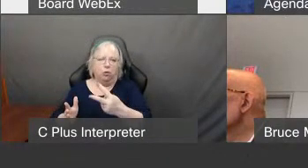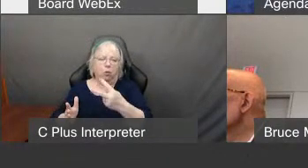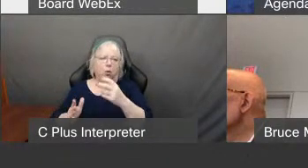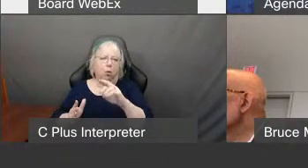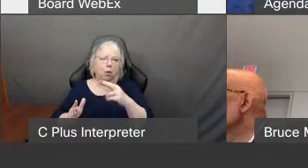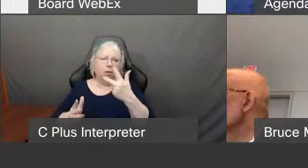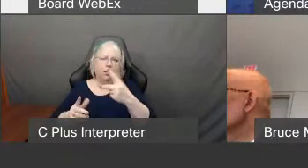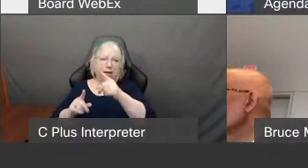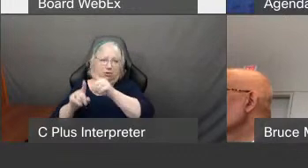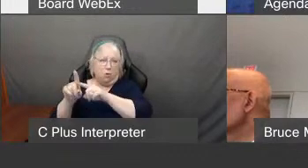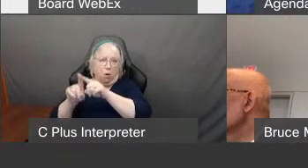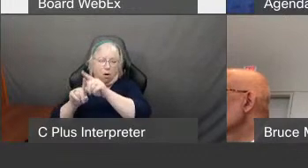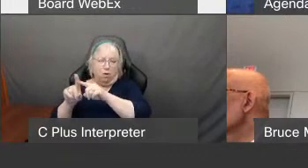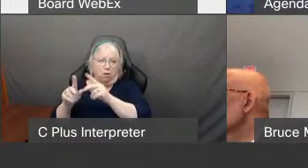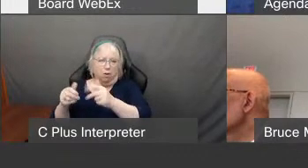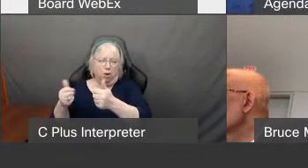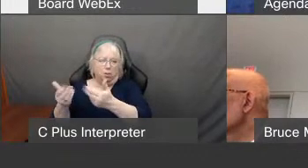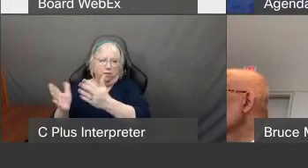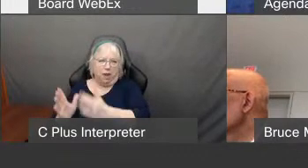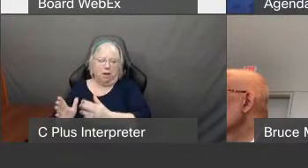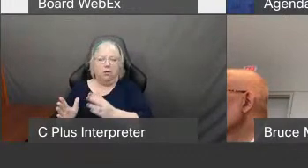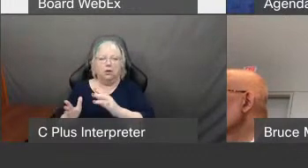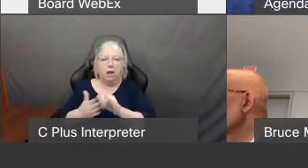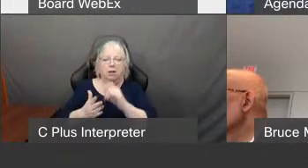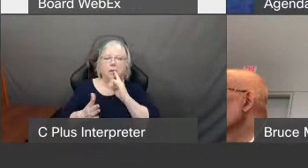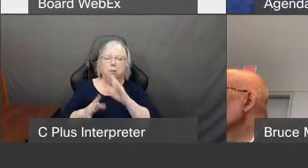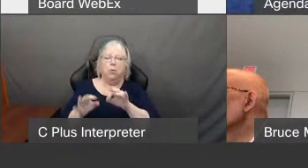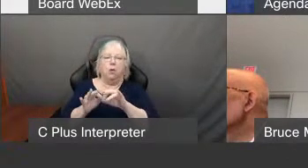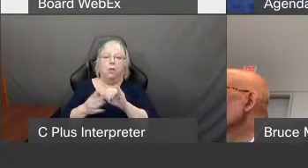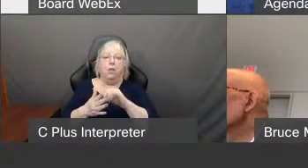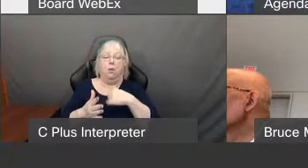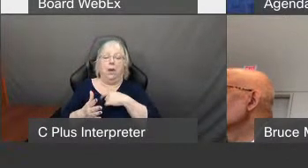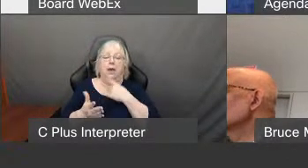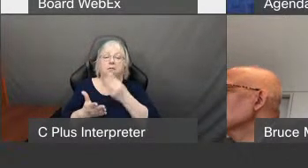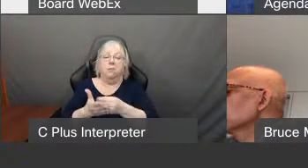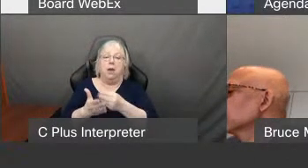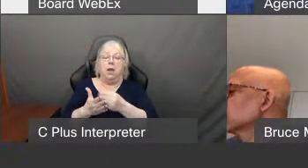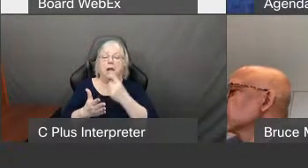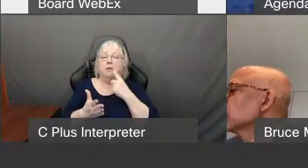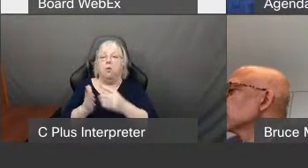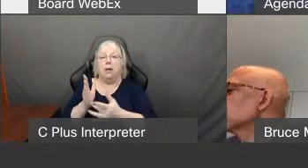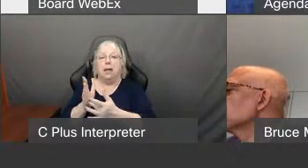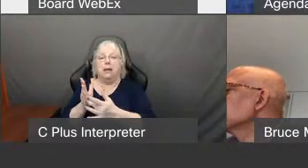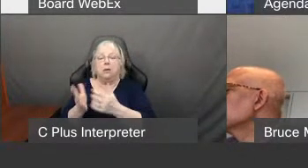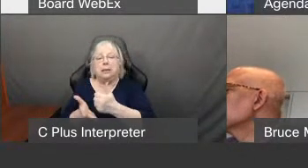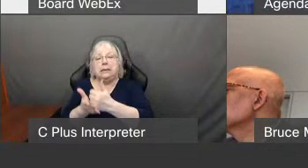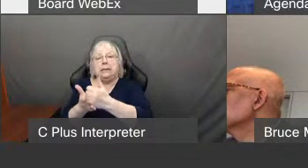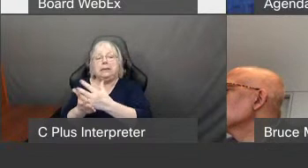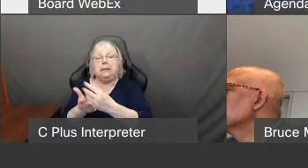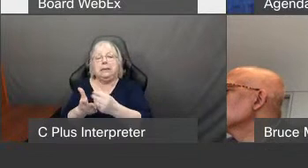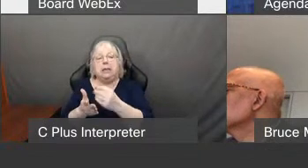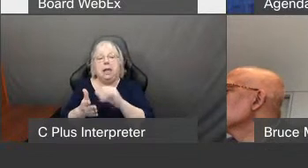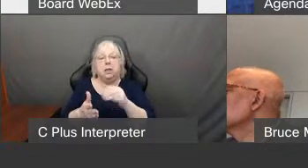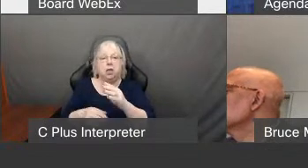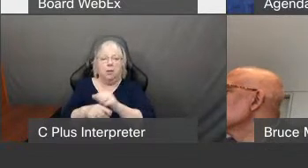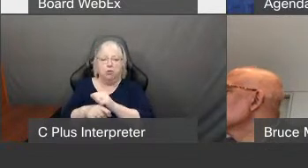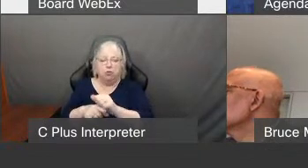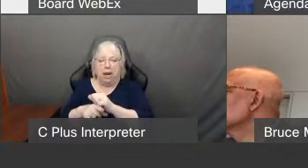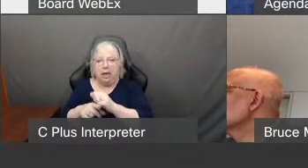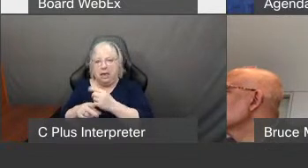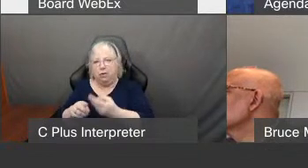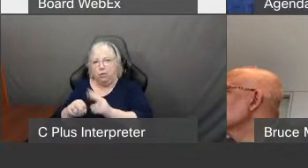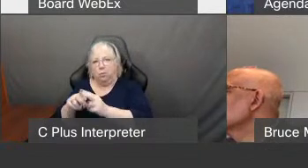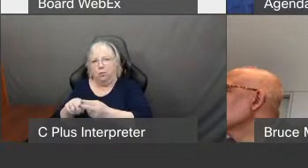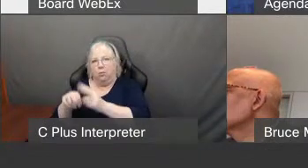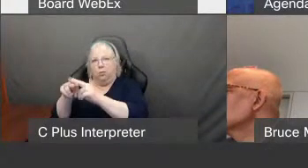this program, is that we have money in there for technical assistance and for job training to really ratchet up the quality of those providers, make them